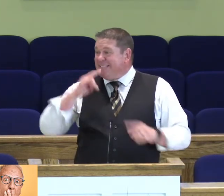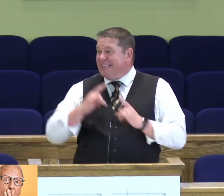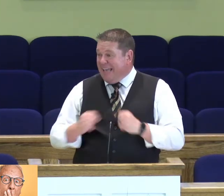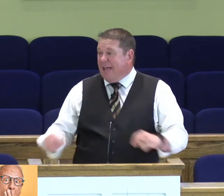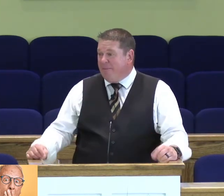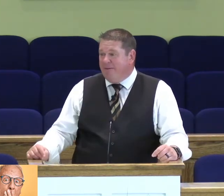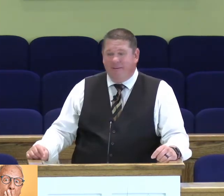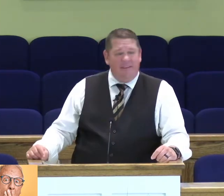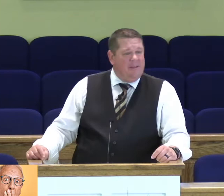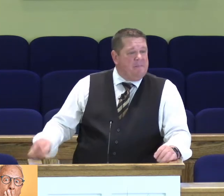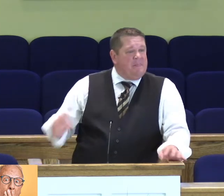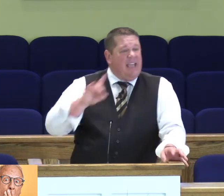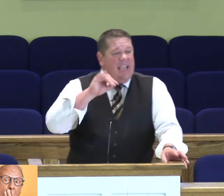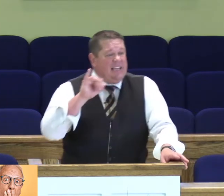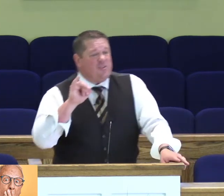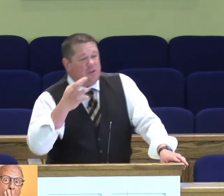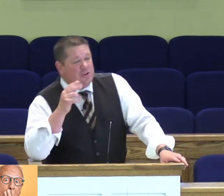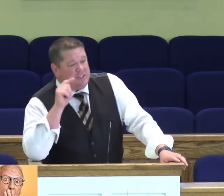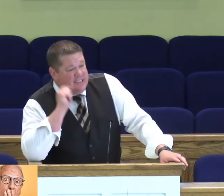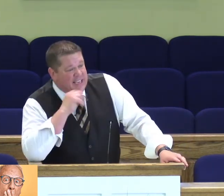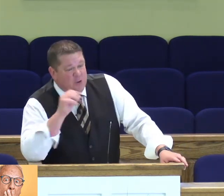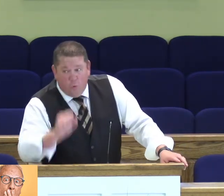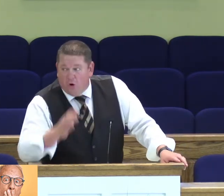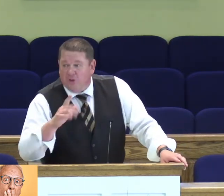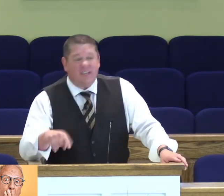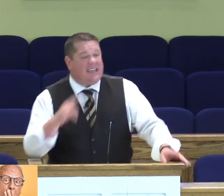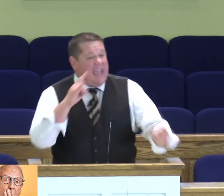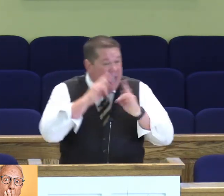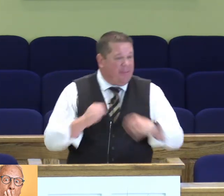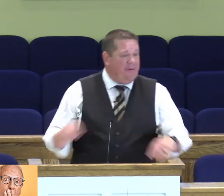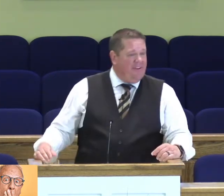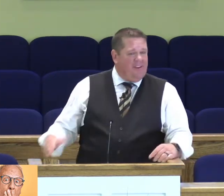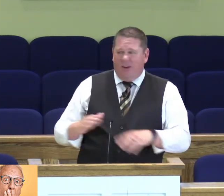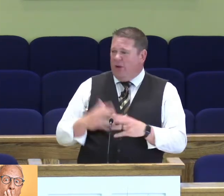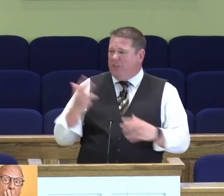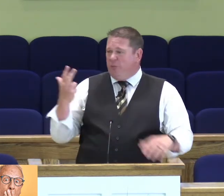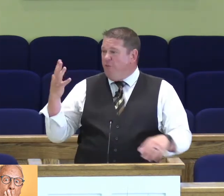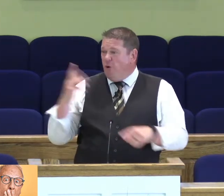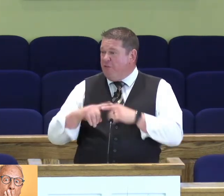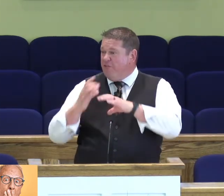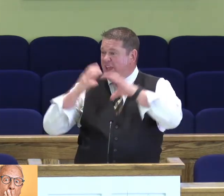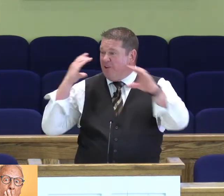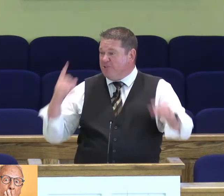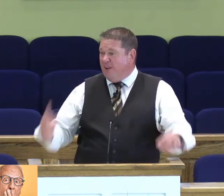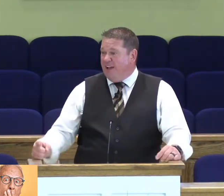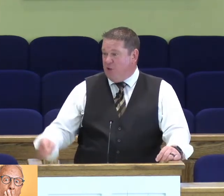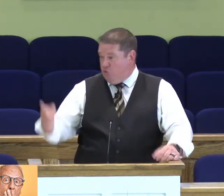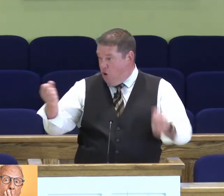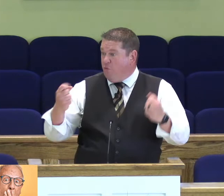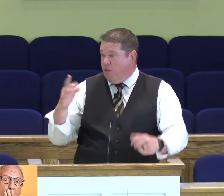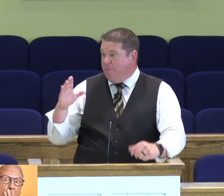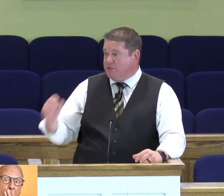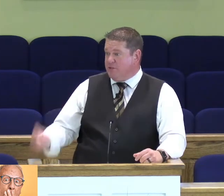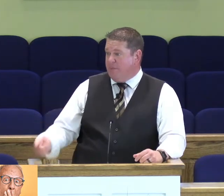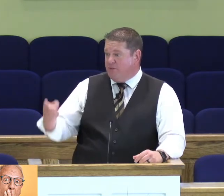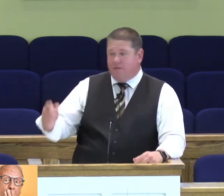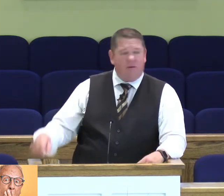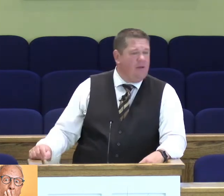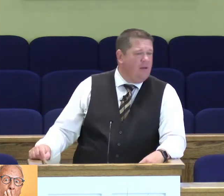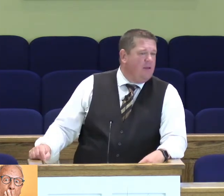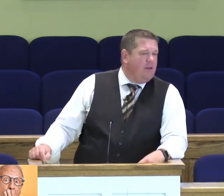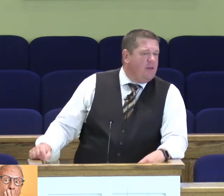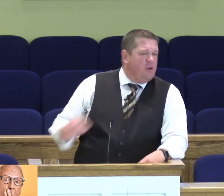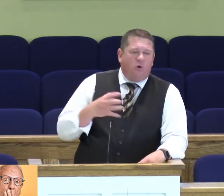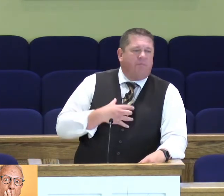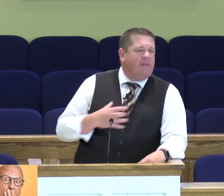80 kids to camp. 80 juniors and teens and workers to camp on like 3 or 4 different vehicles, right? And you drove one of the buses, right, Brother